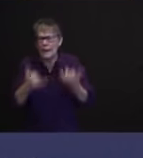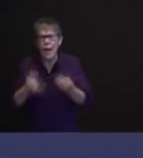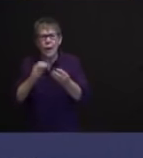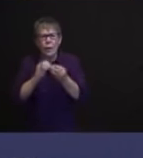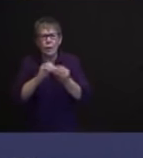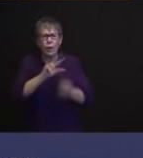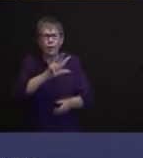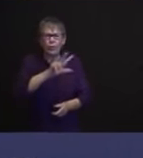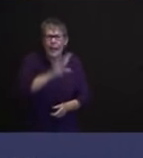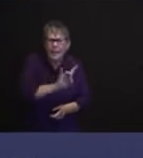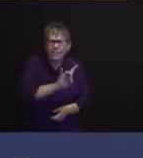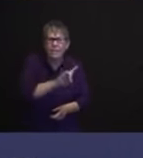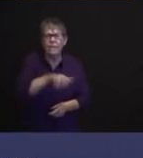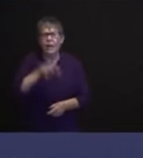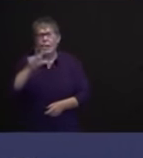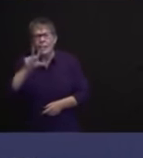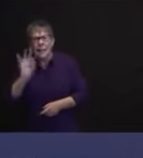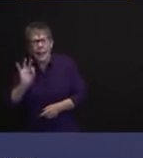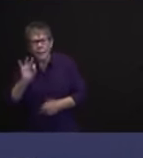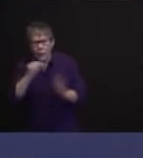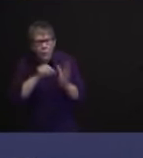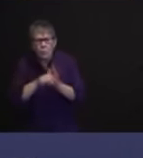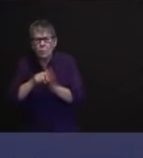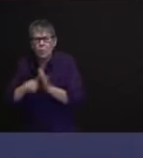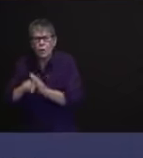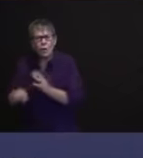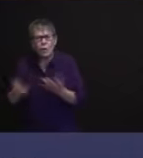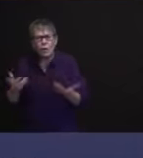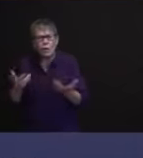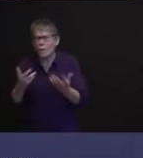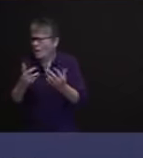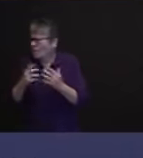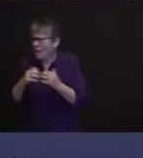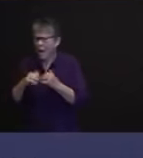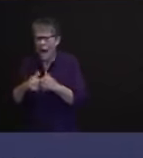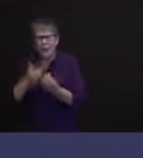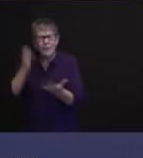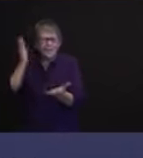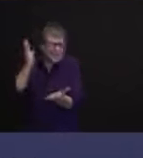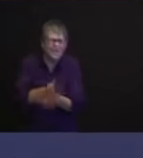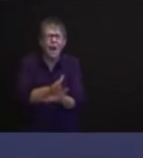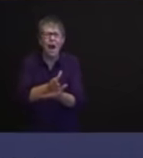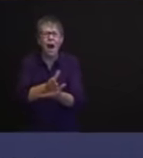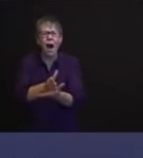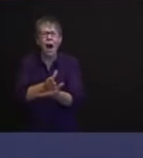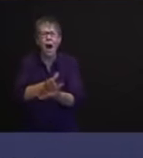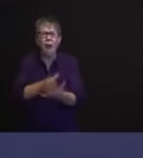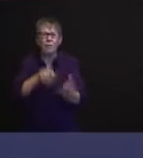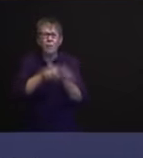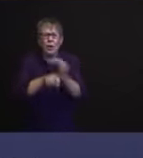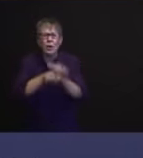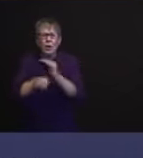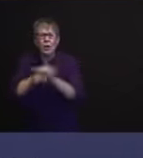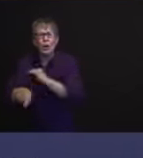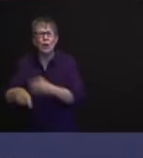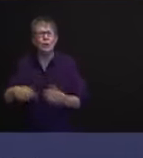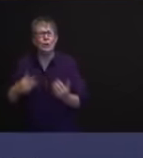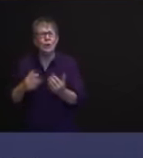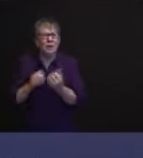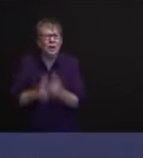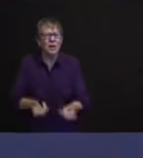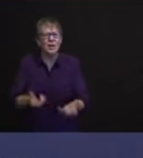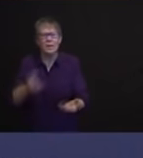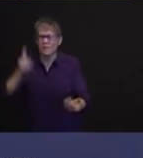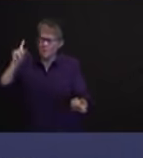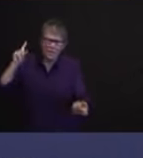Is that it? Yeah, Crystal, tragic. I reached out to the mayor this morning. I know the state police, Pat, you may want to comment